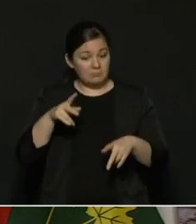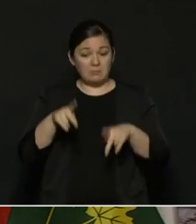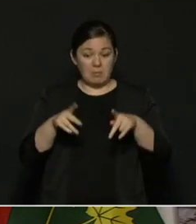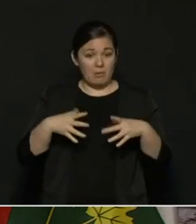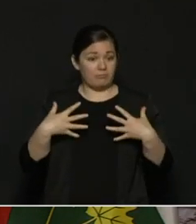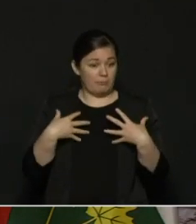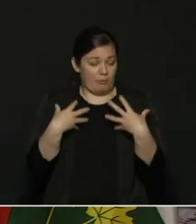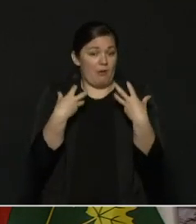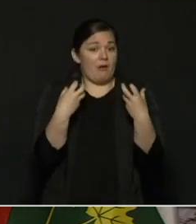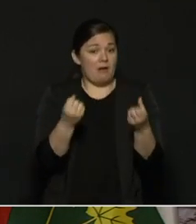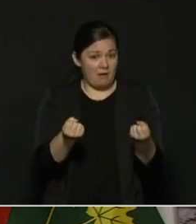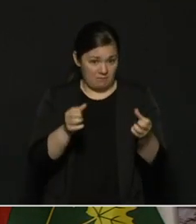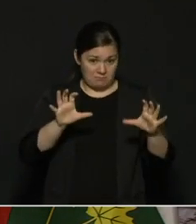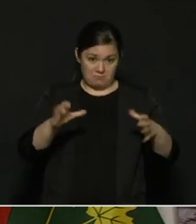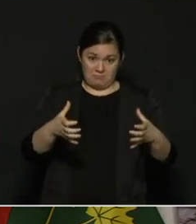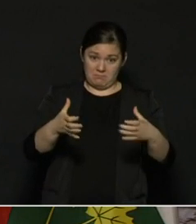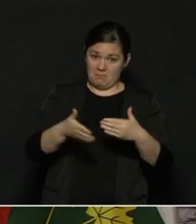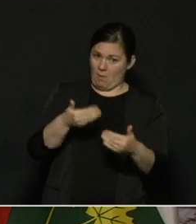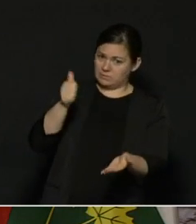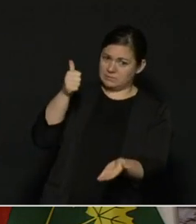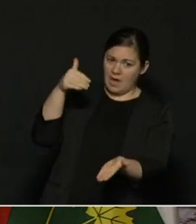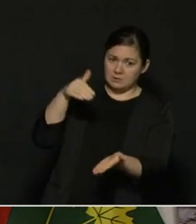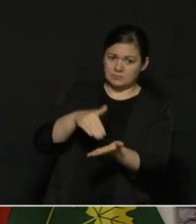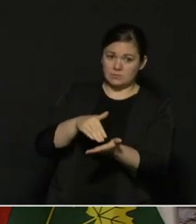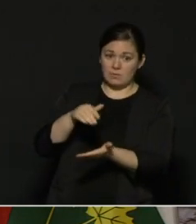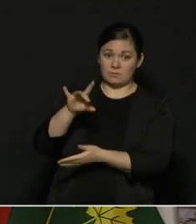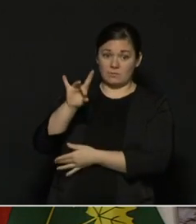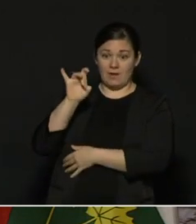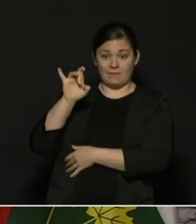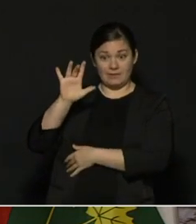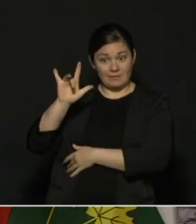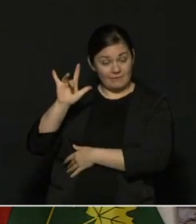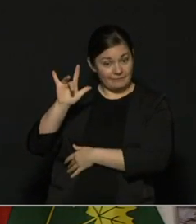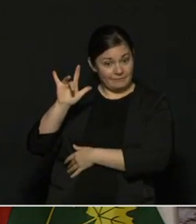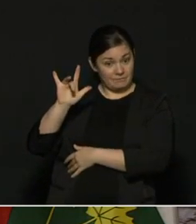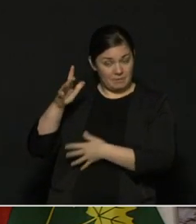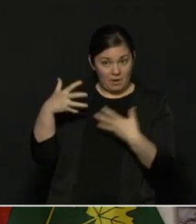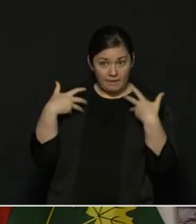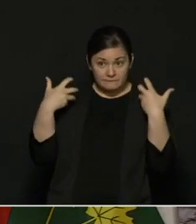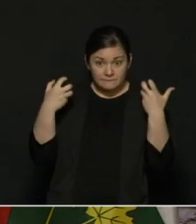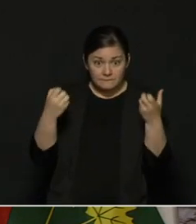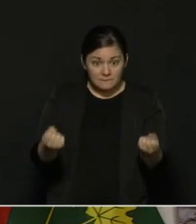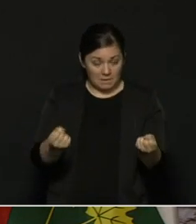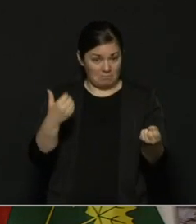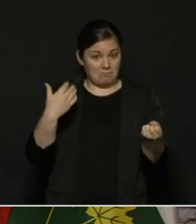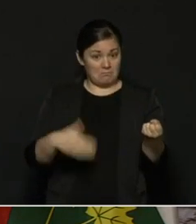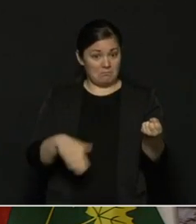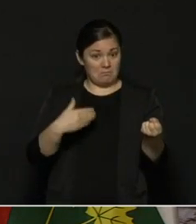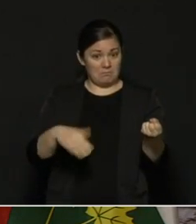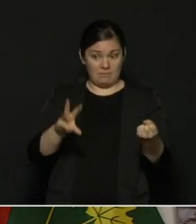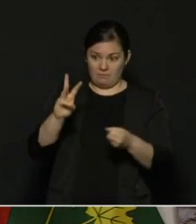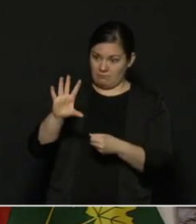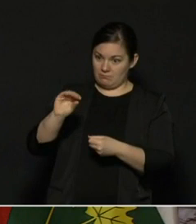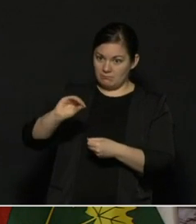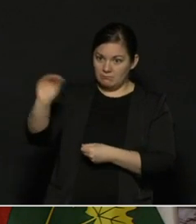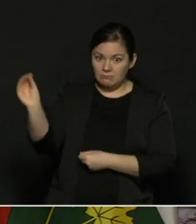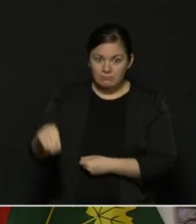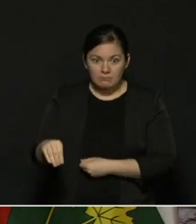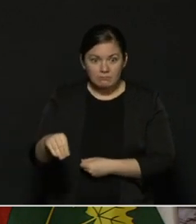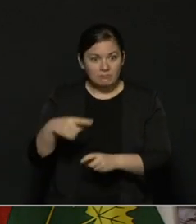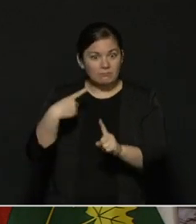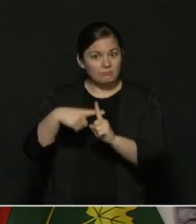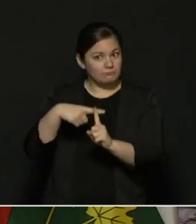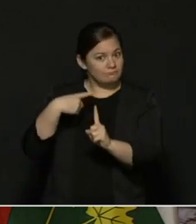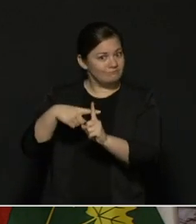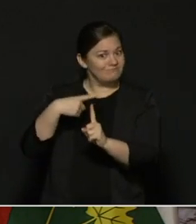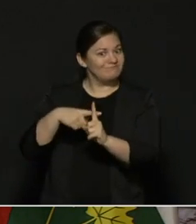to now 10,825. So that has a very good news aspect there. That's 65%. So as I predicted, that will continue to